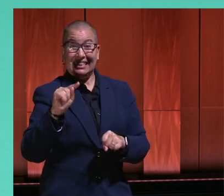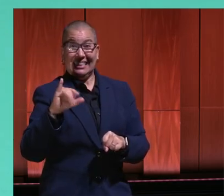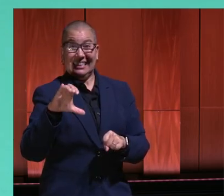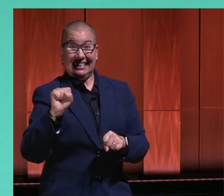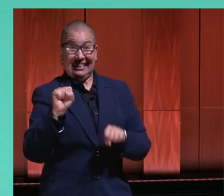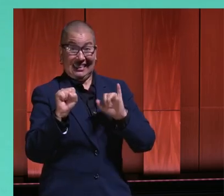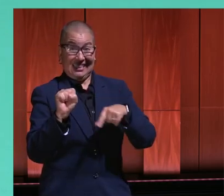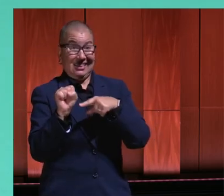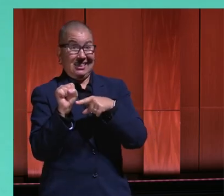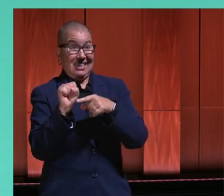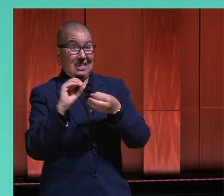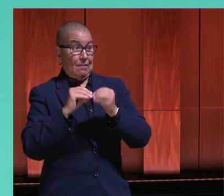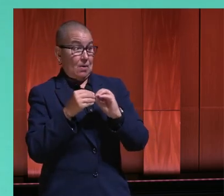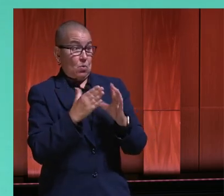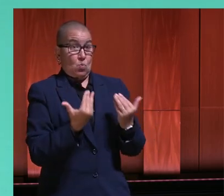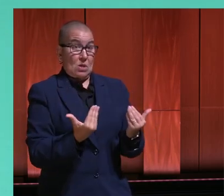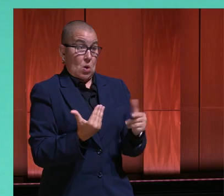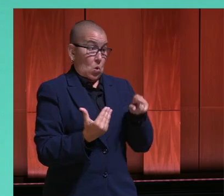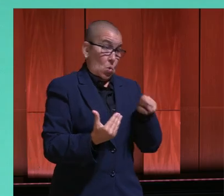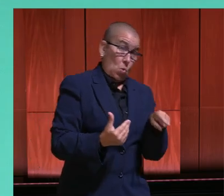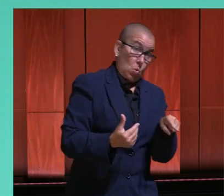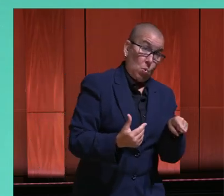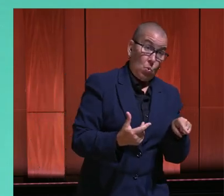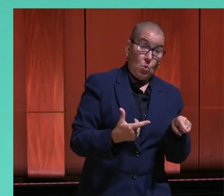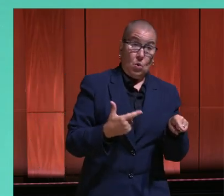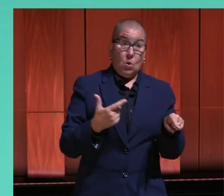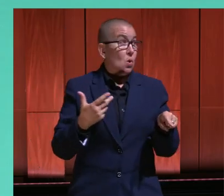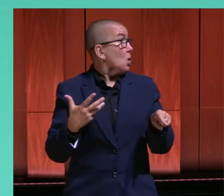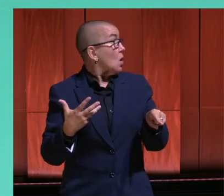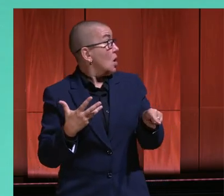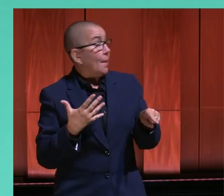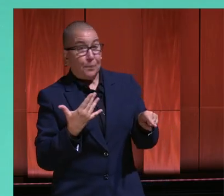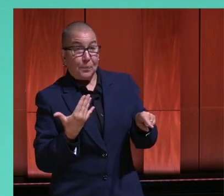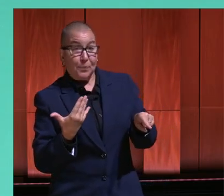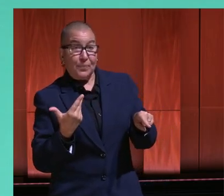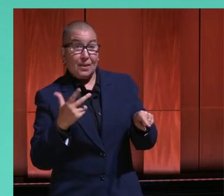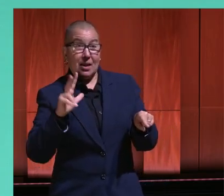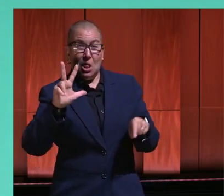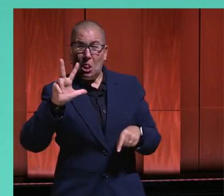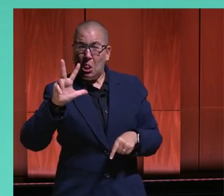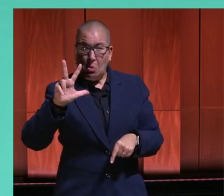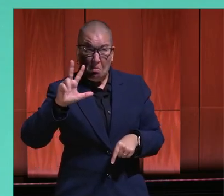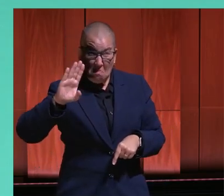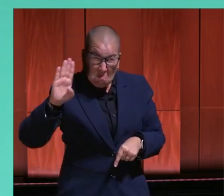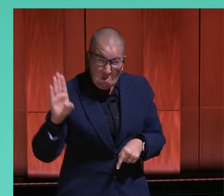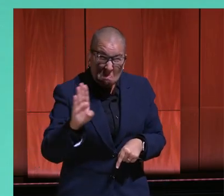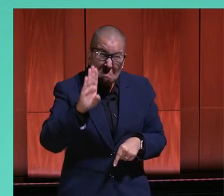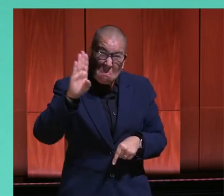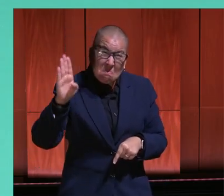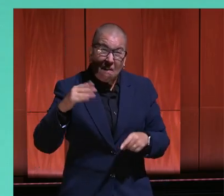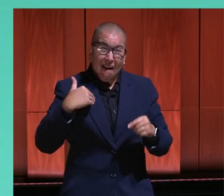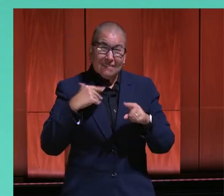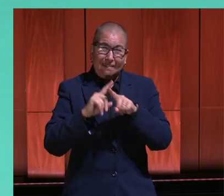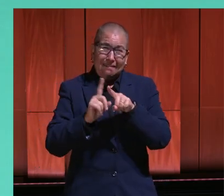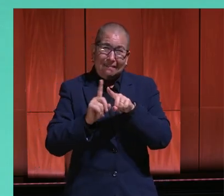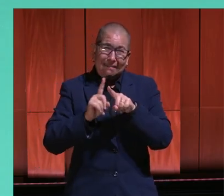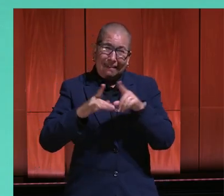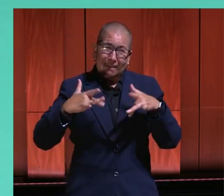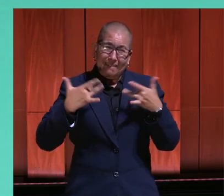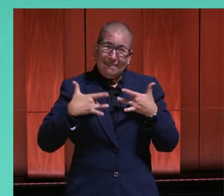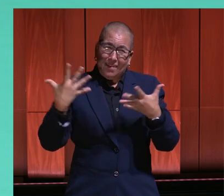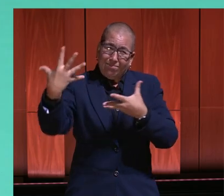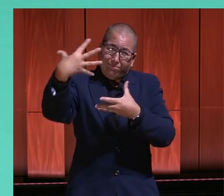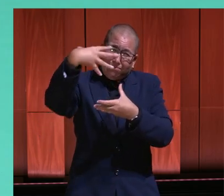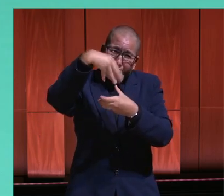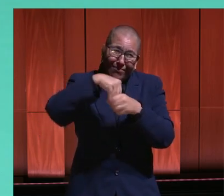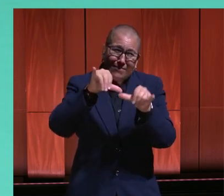we forward 3 billion events into our SIM every month. We have 2.5 million two-factor authentication events every